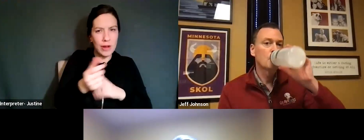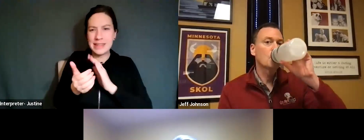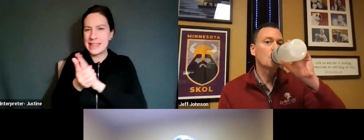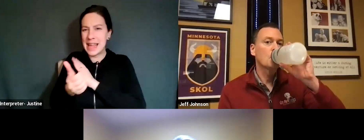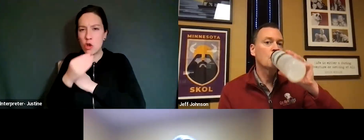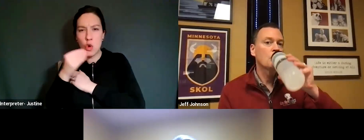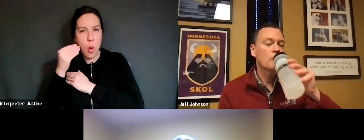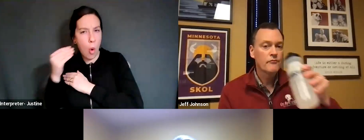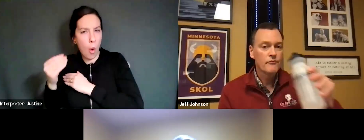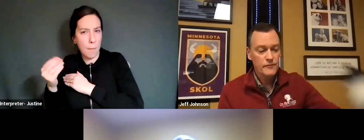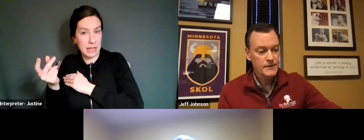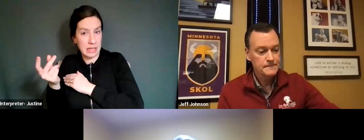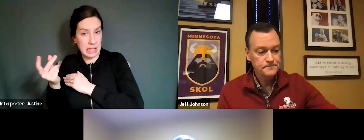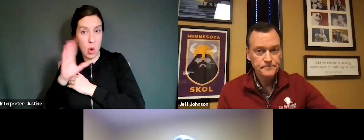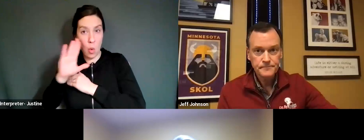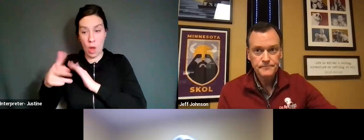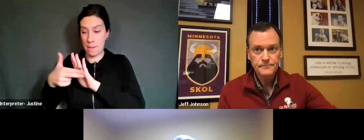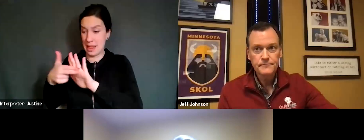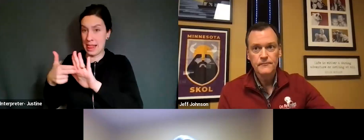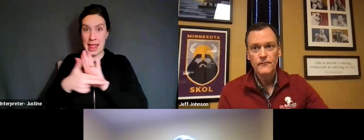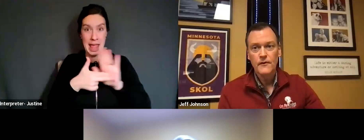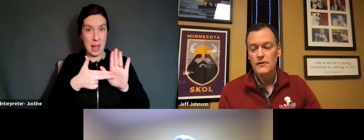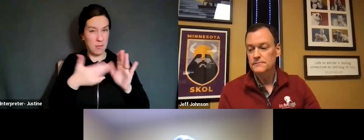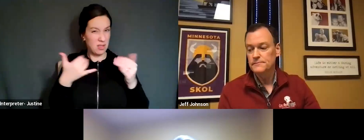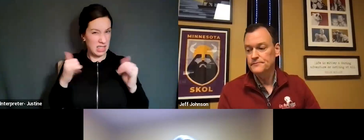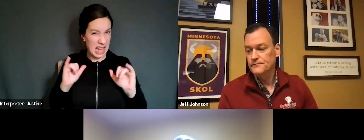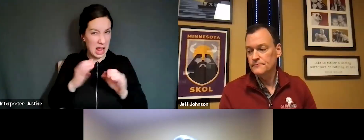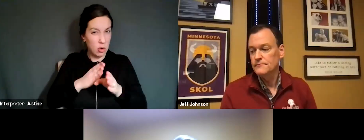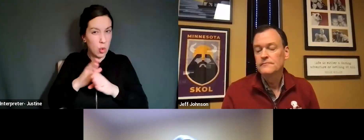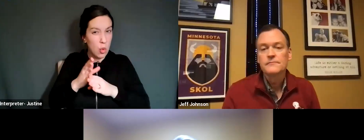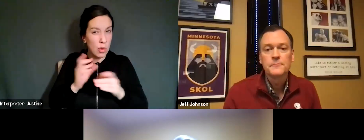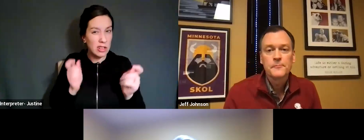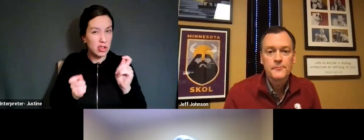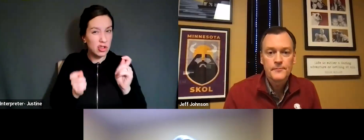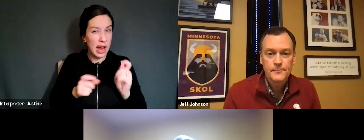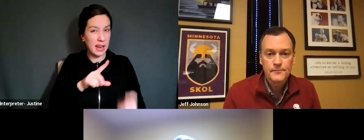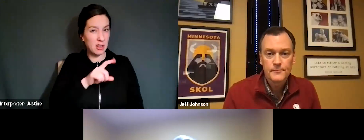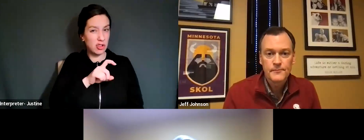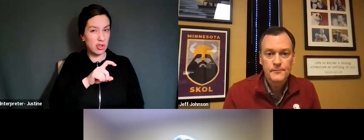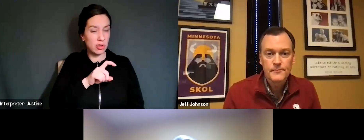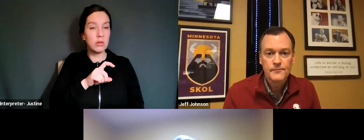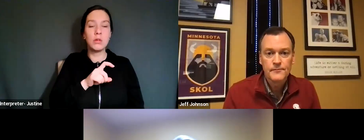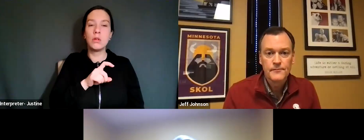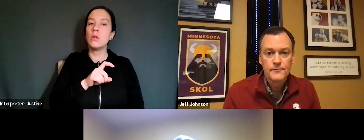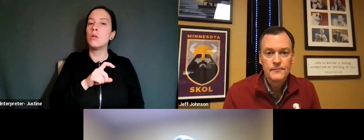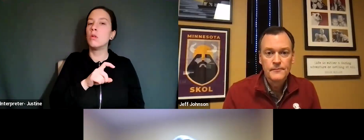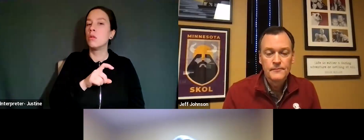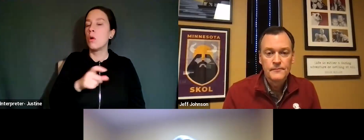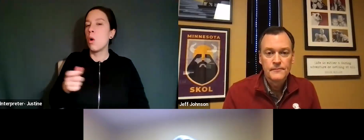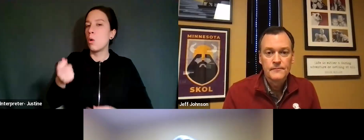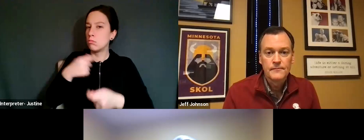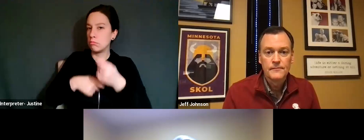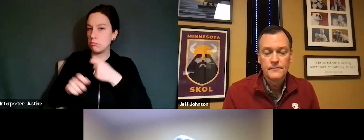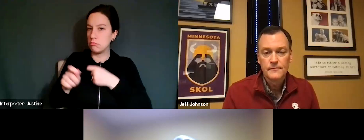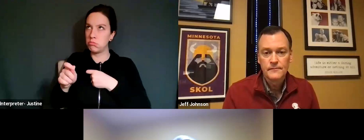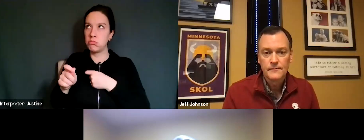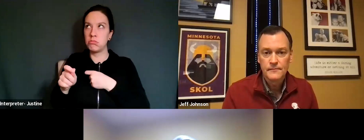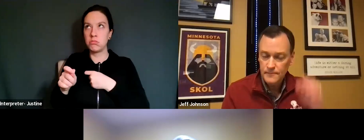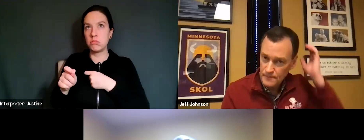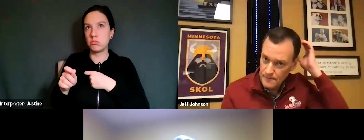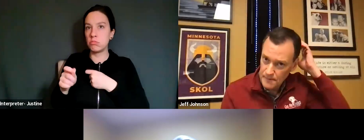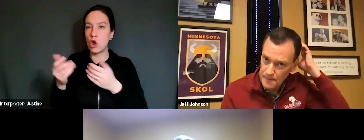labeled as career changed in that kind of category, or will there be a service dog category